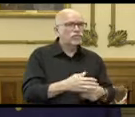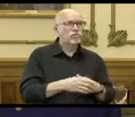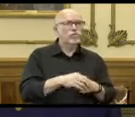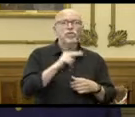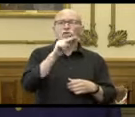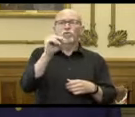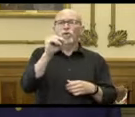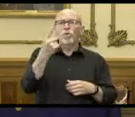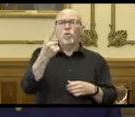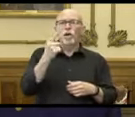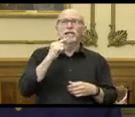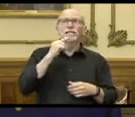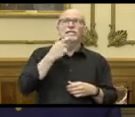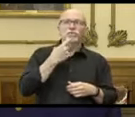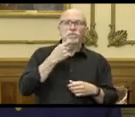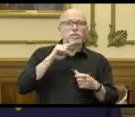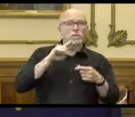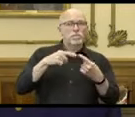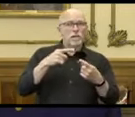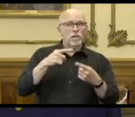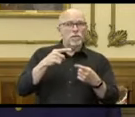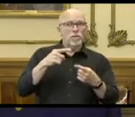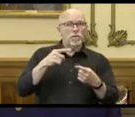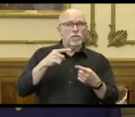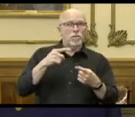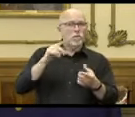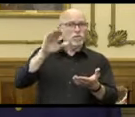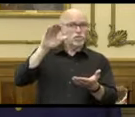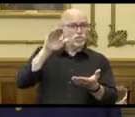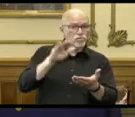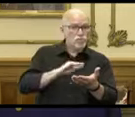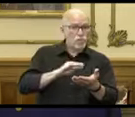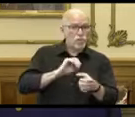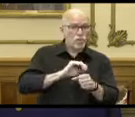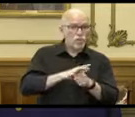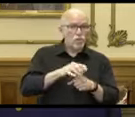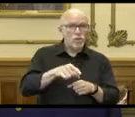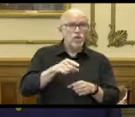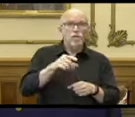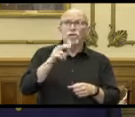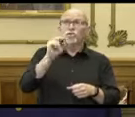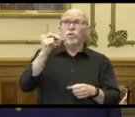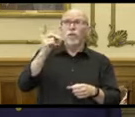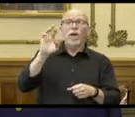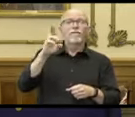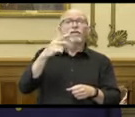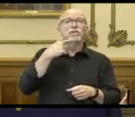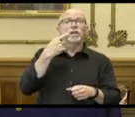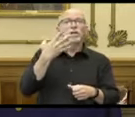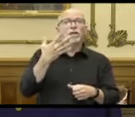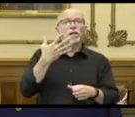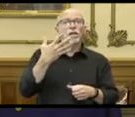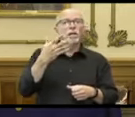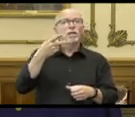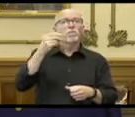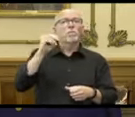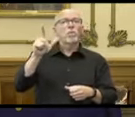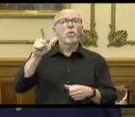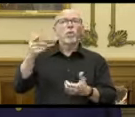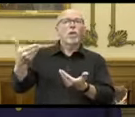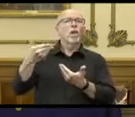no one serious about slowing the spread of COVID-19 has ever brought up a poll to